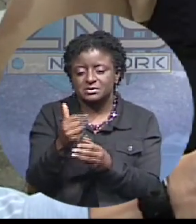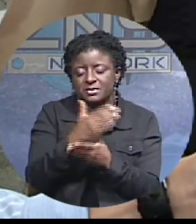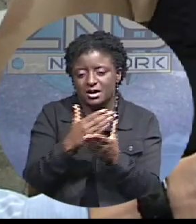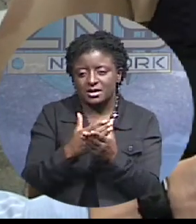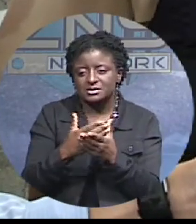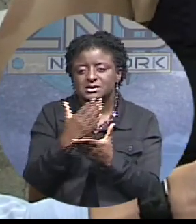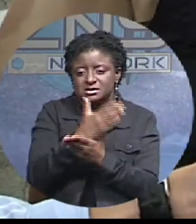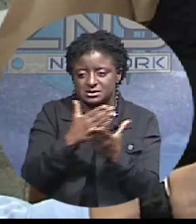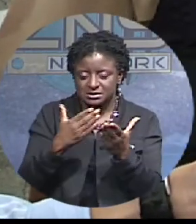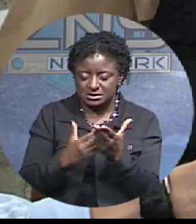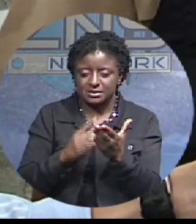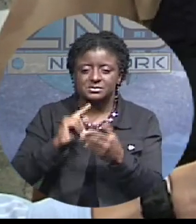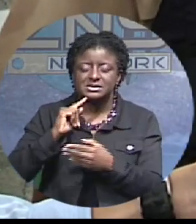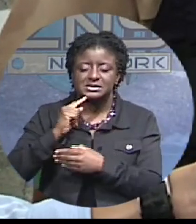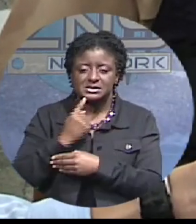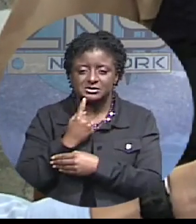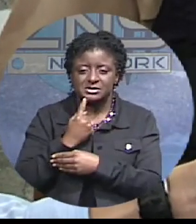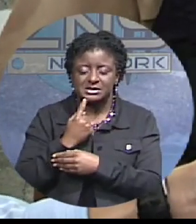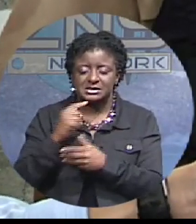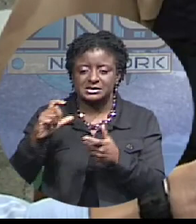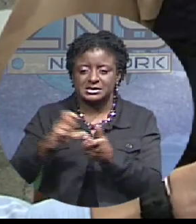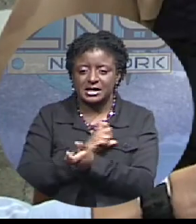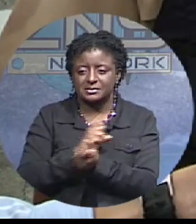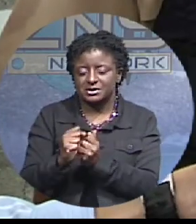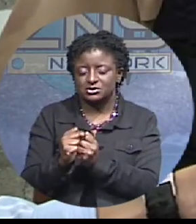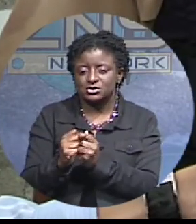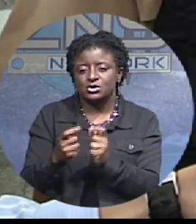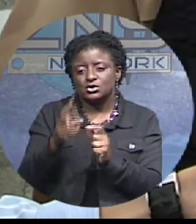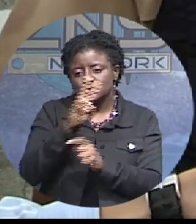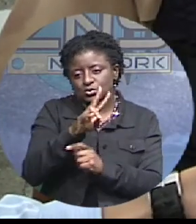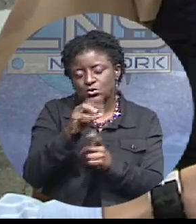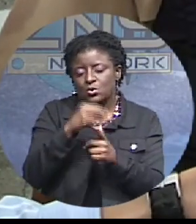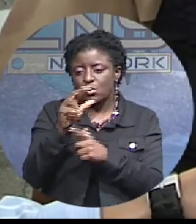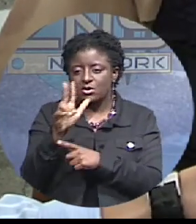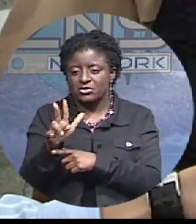serious damage, and with 2 or 3 that got the wings